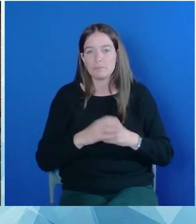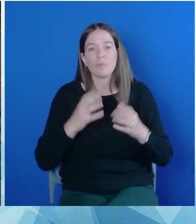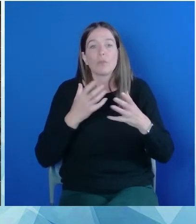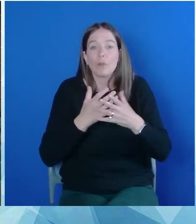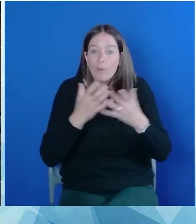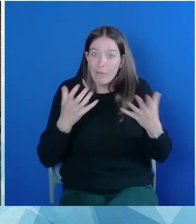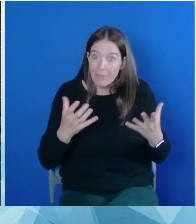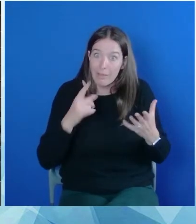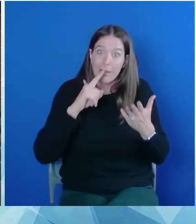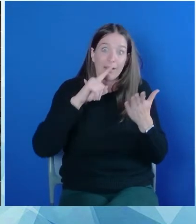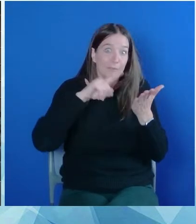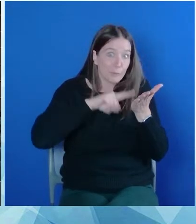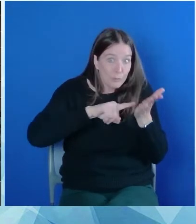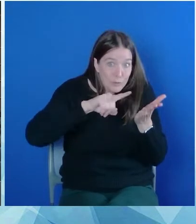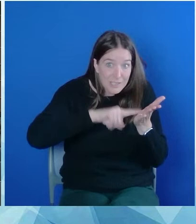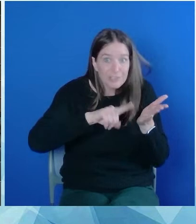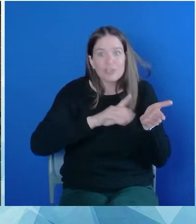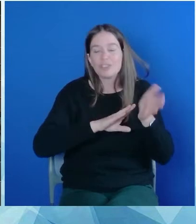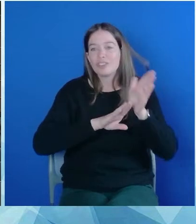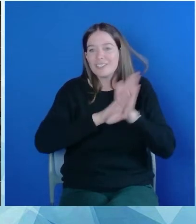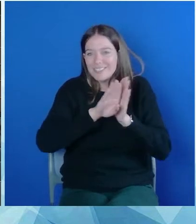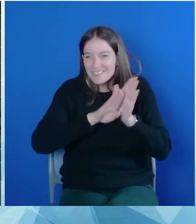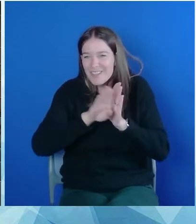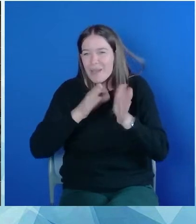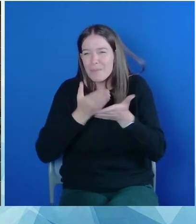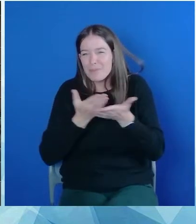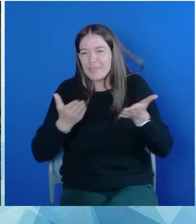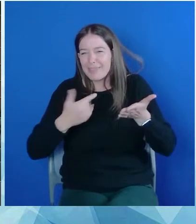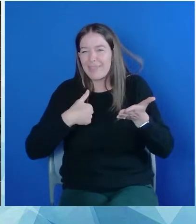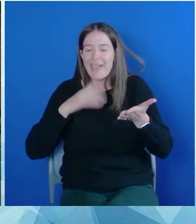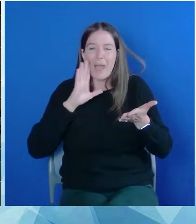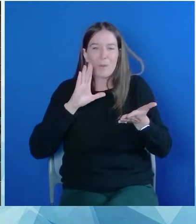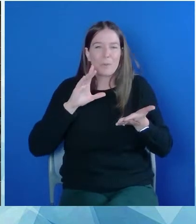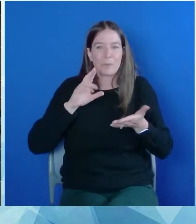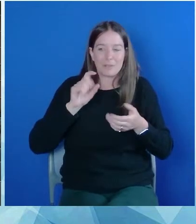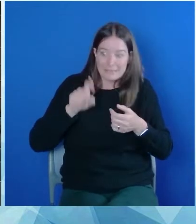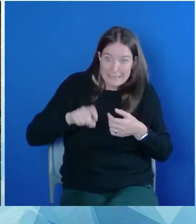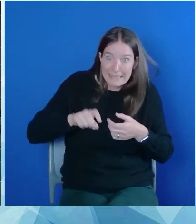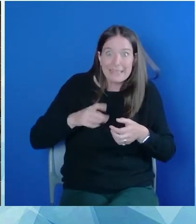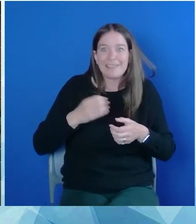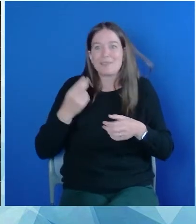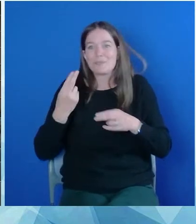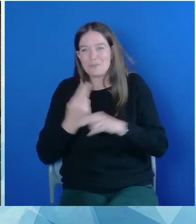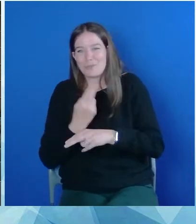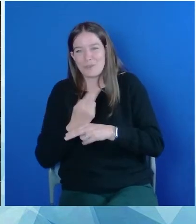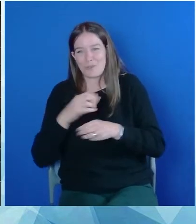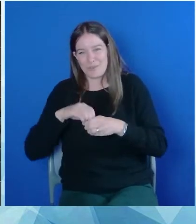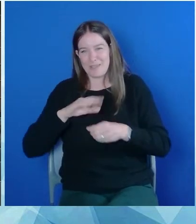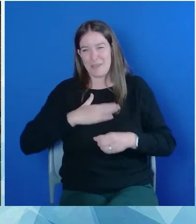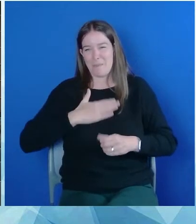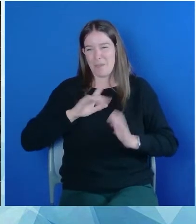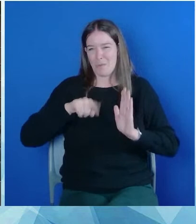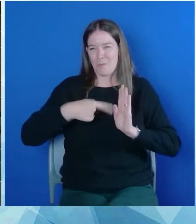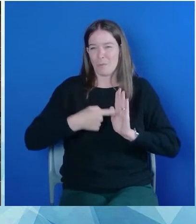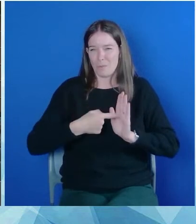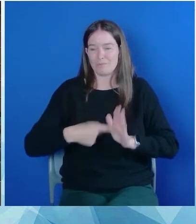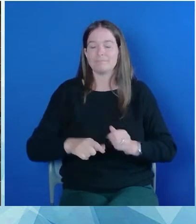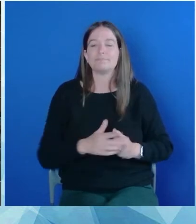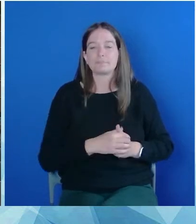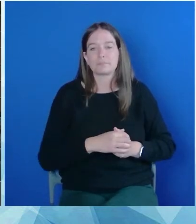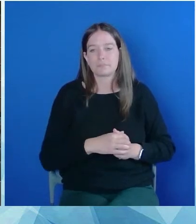would use in this role in that time period. But once I kind of got up and running and